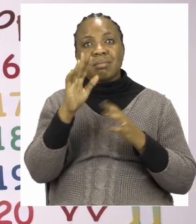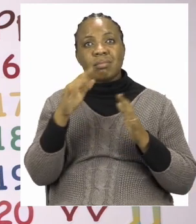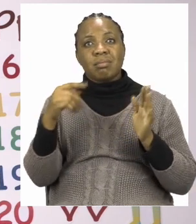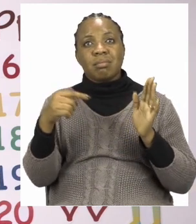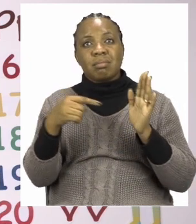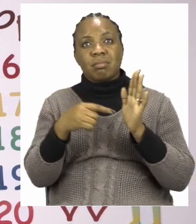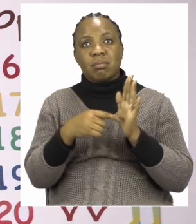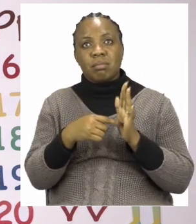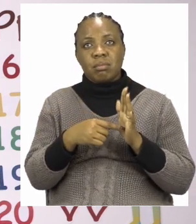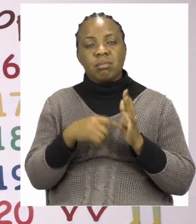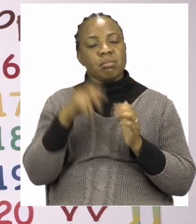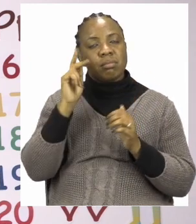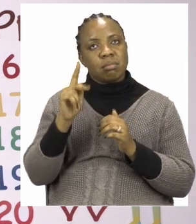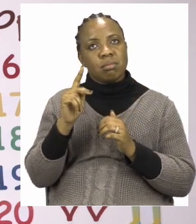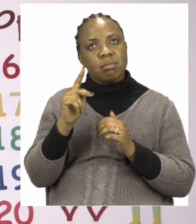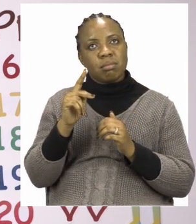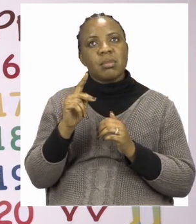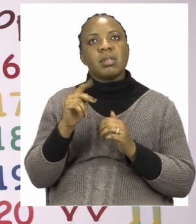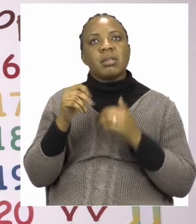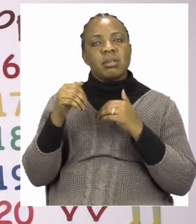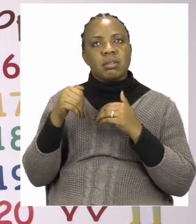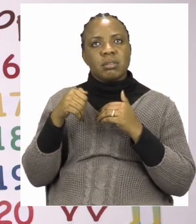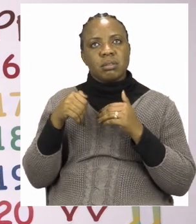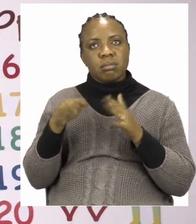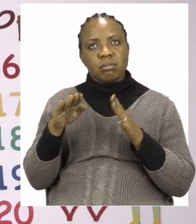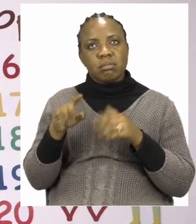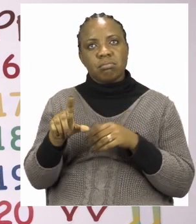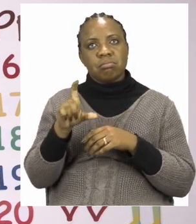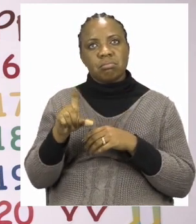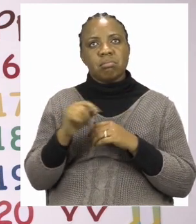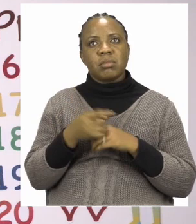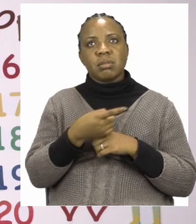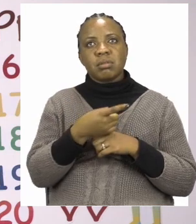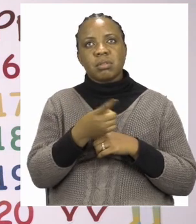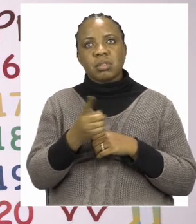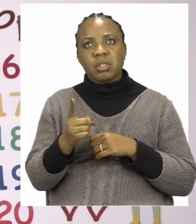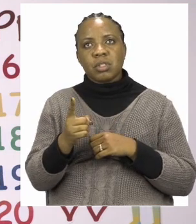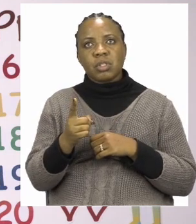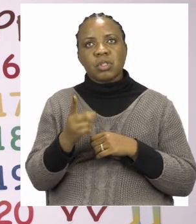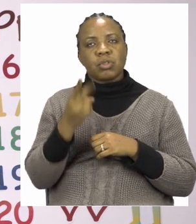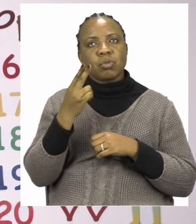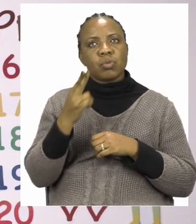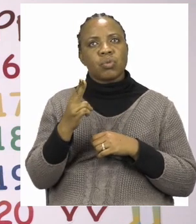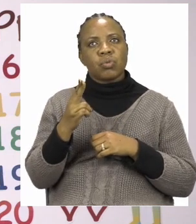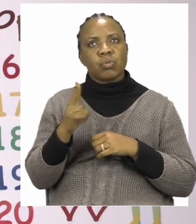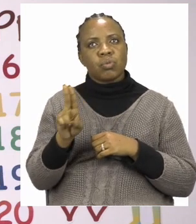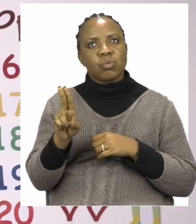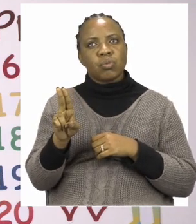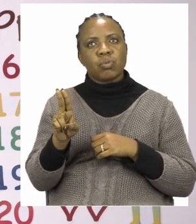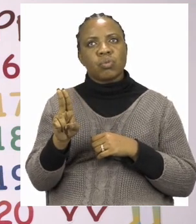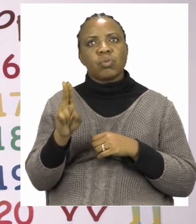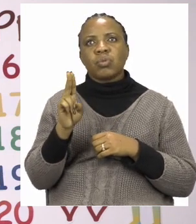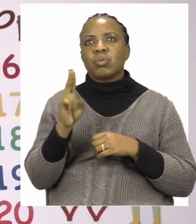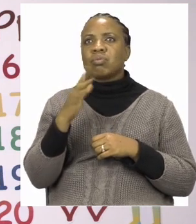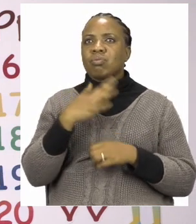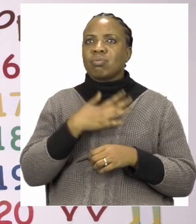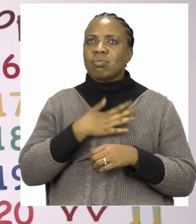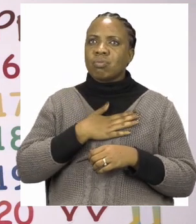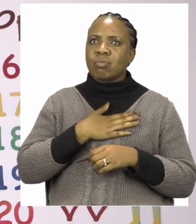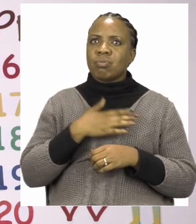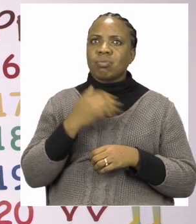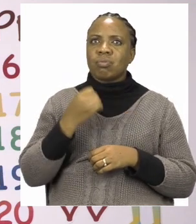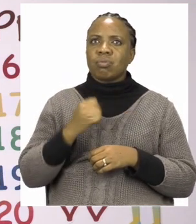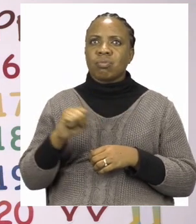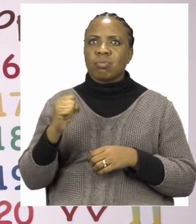I've started with a capital letter T, and I have said, they don't like bullying